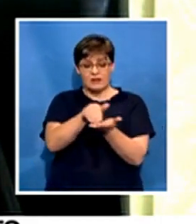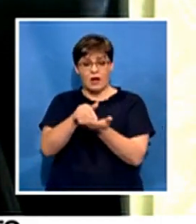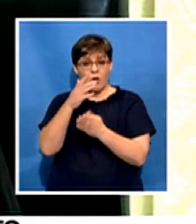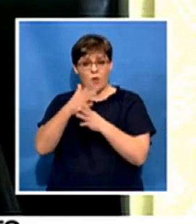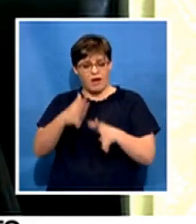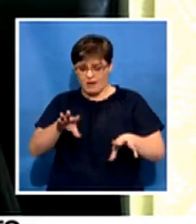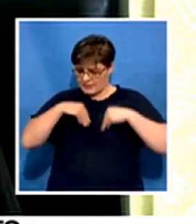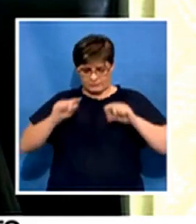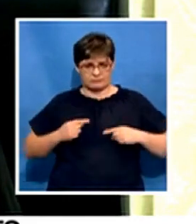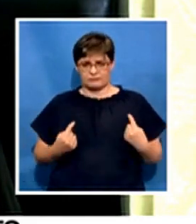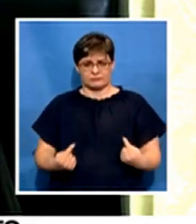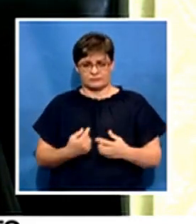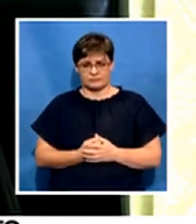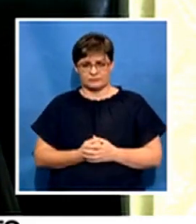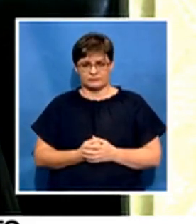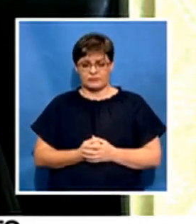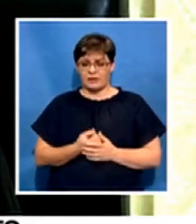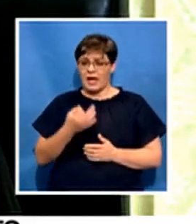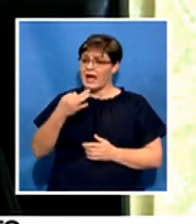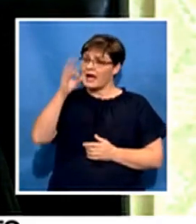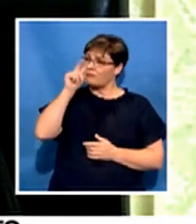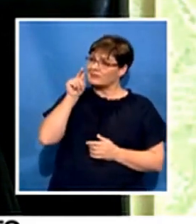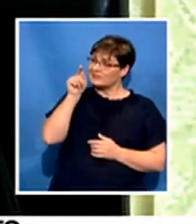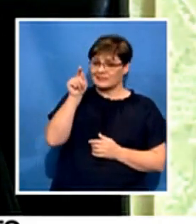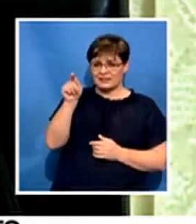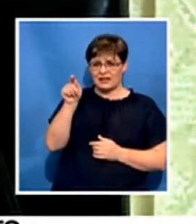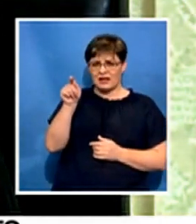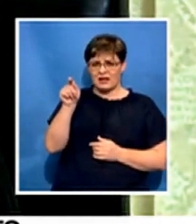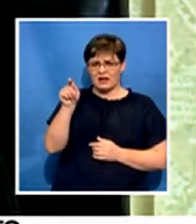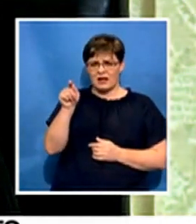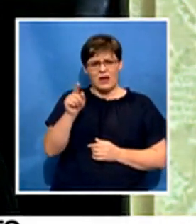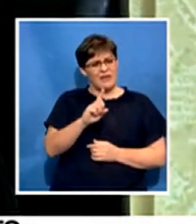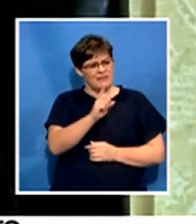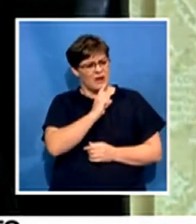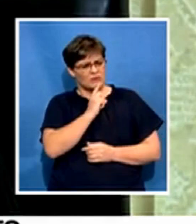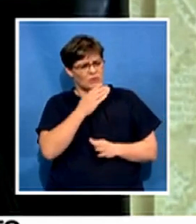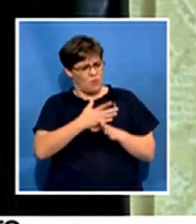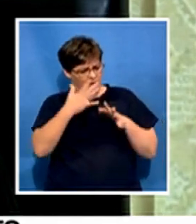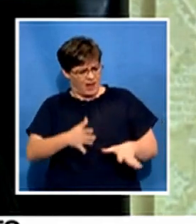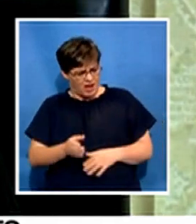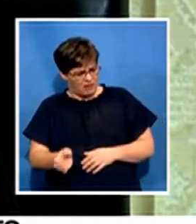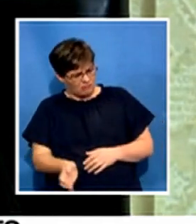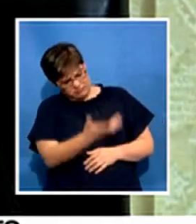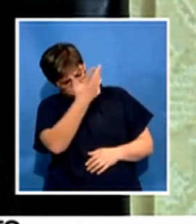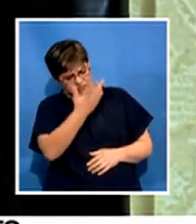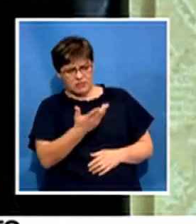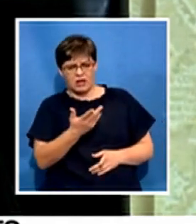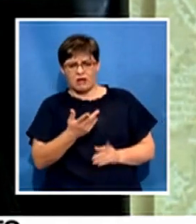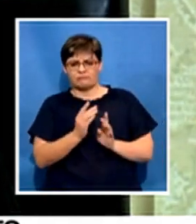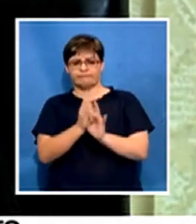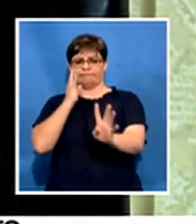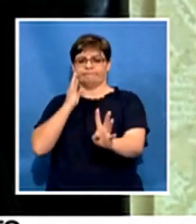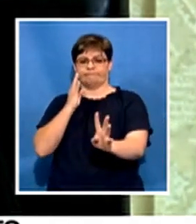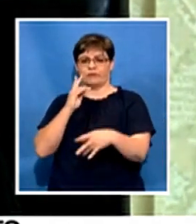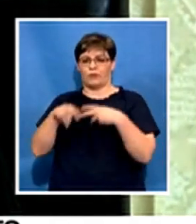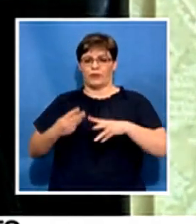government will not throw thousands of workers onto the unemployment line. Alternative must be found